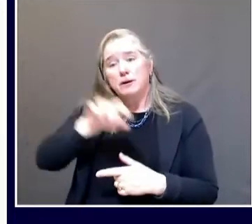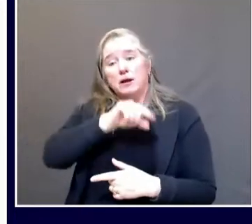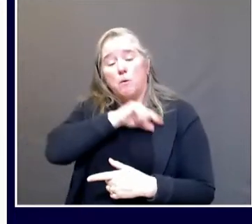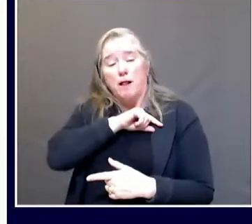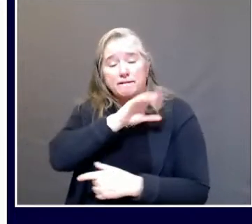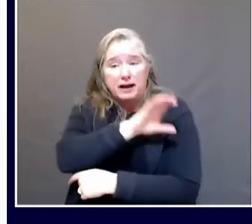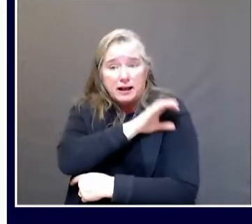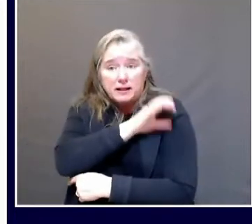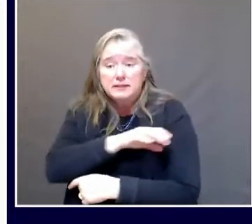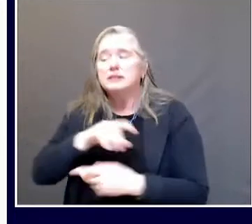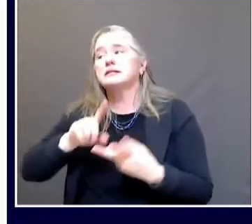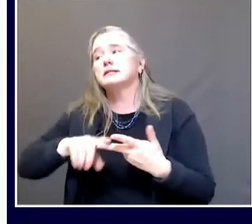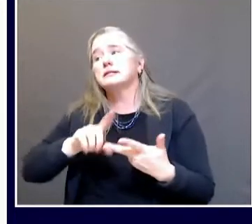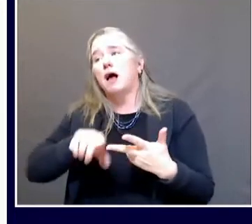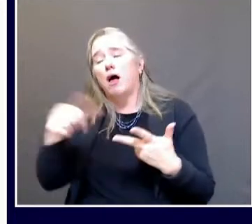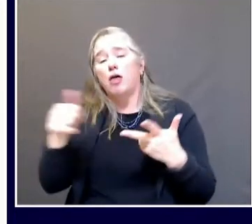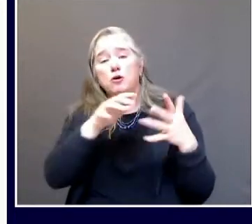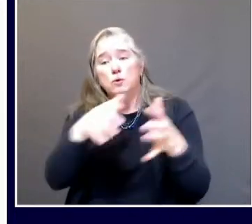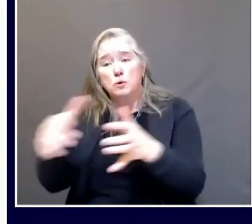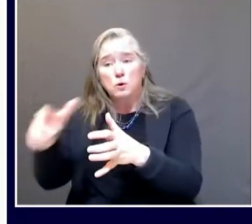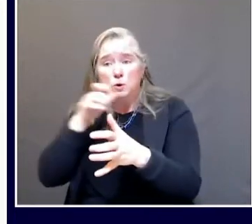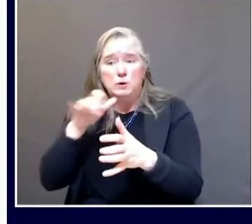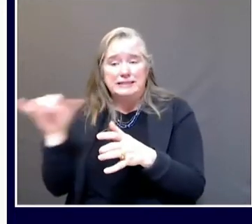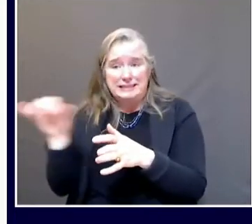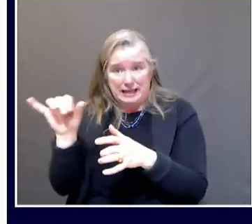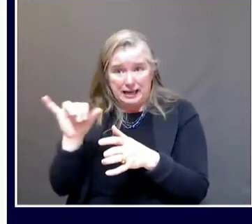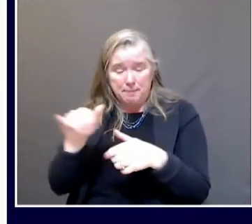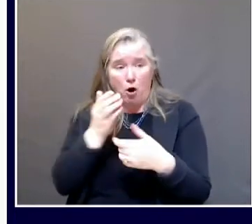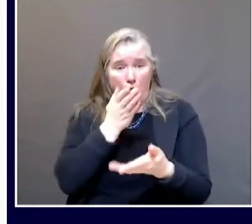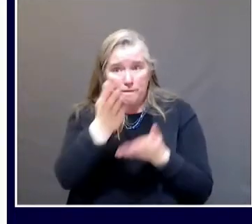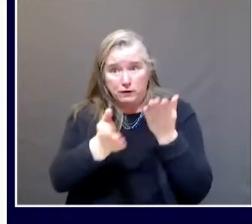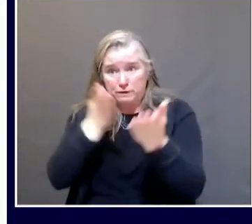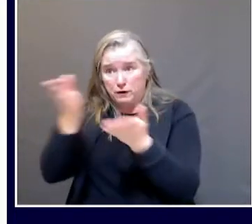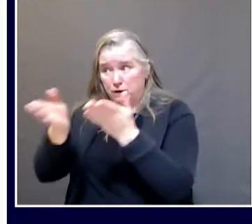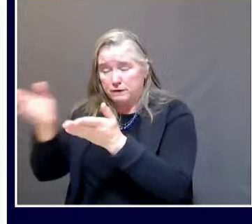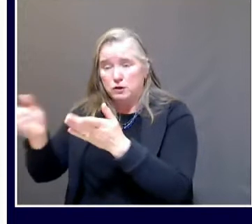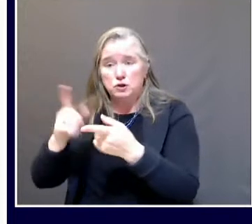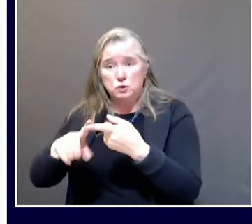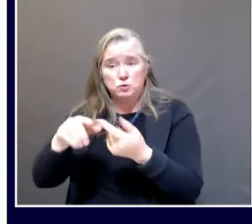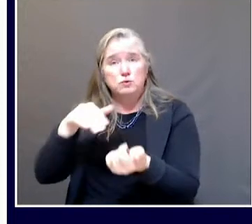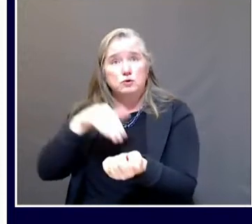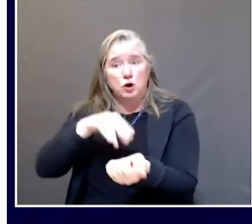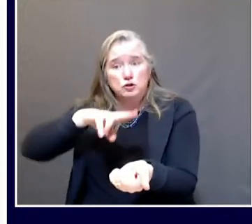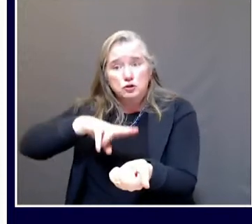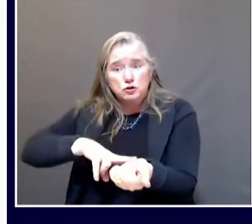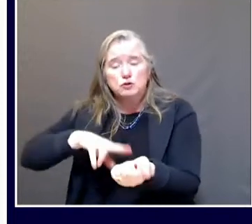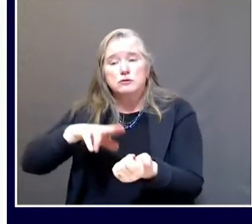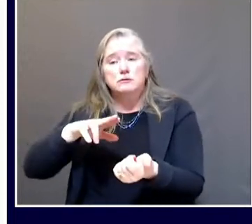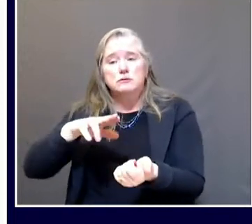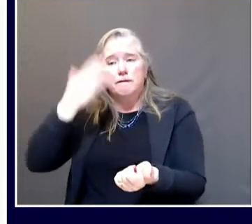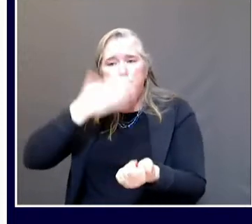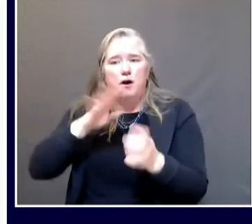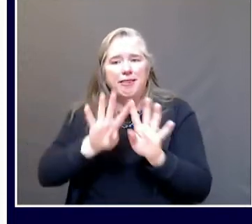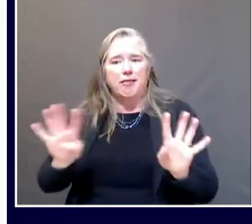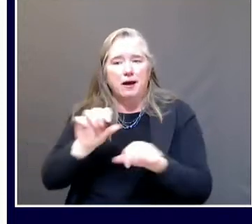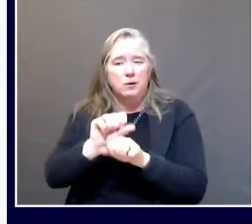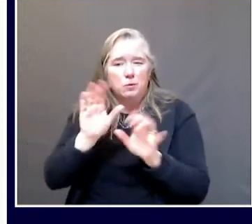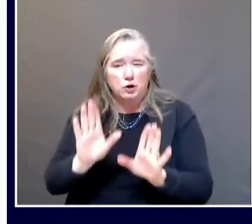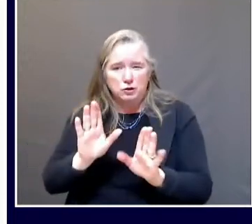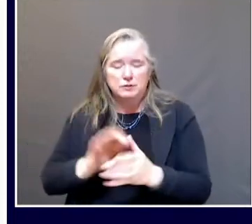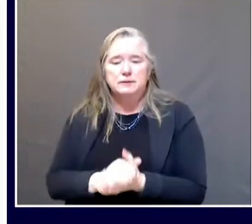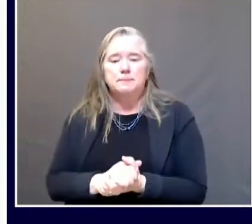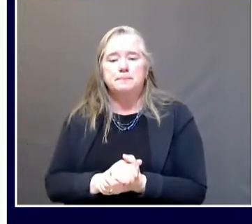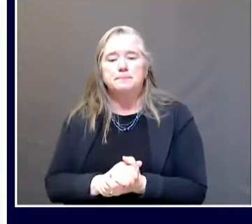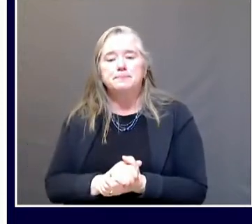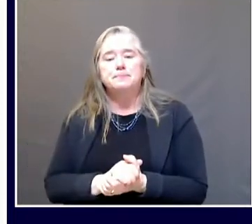other organizations who are doing the same and beginning to help us as we gear up towards this phase 1B. Public safety will begin to